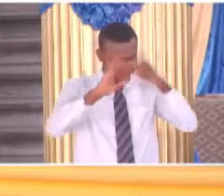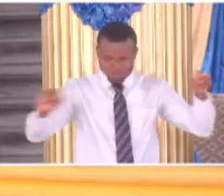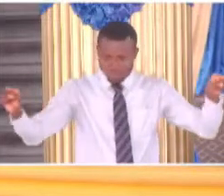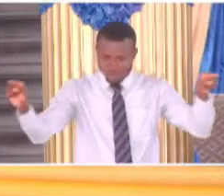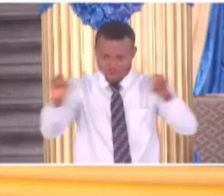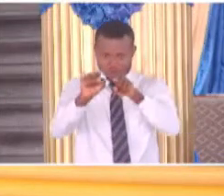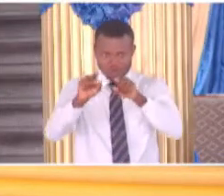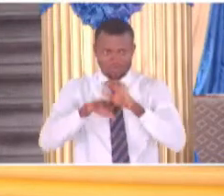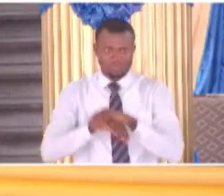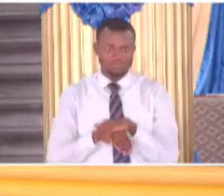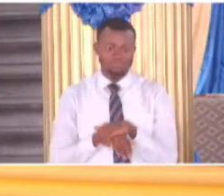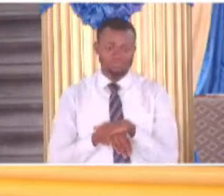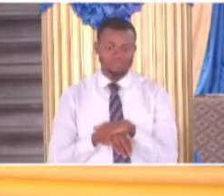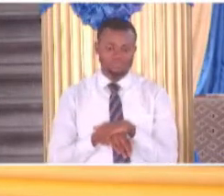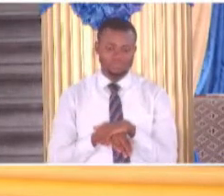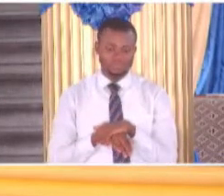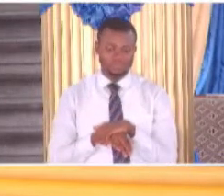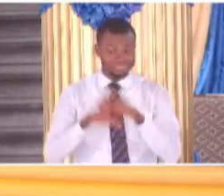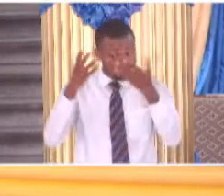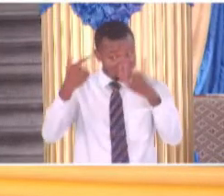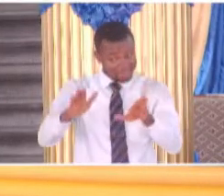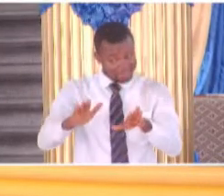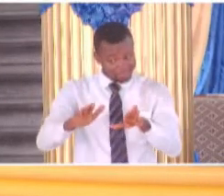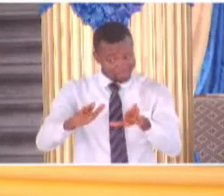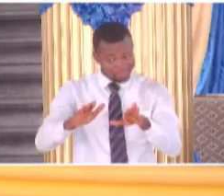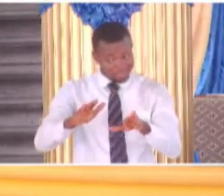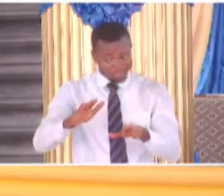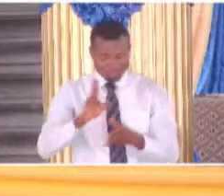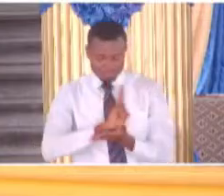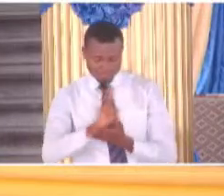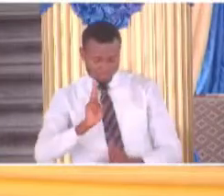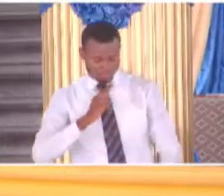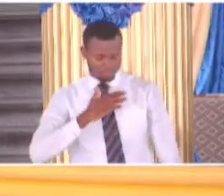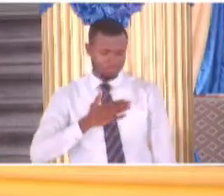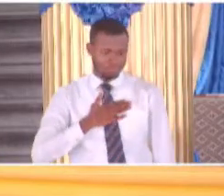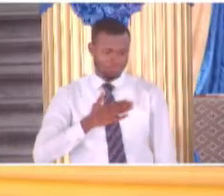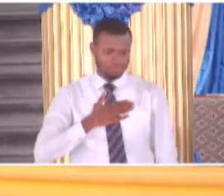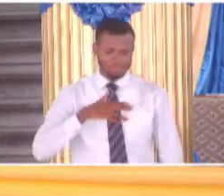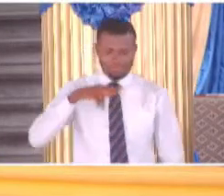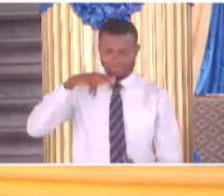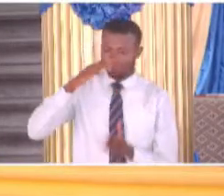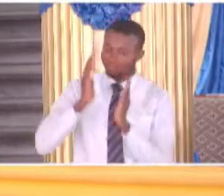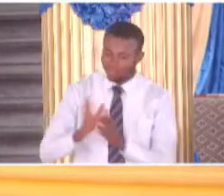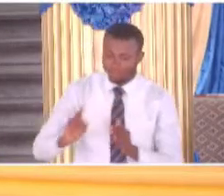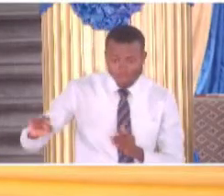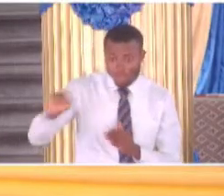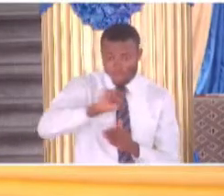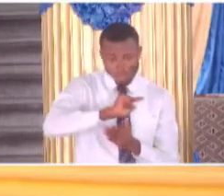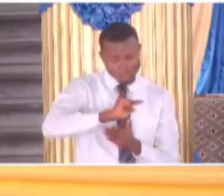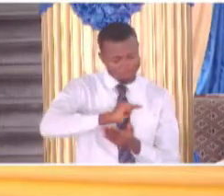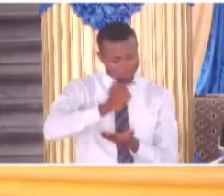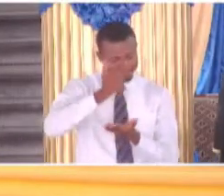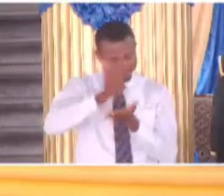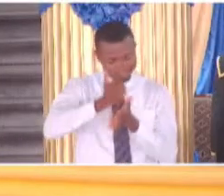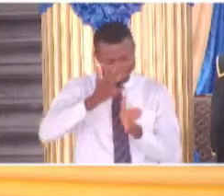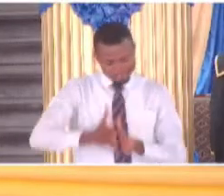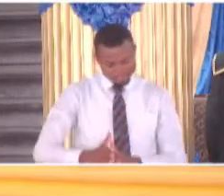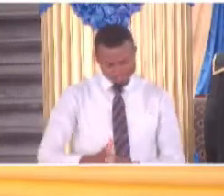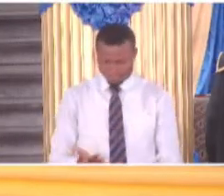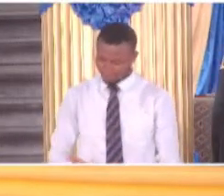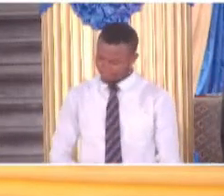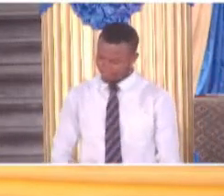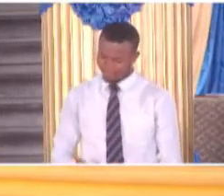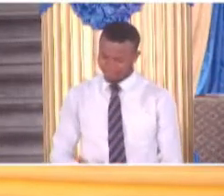you. After the university anthem, we'll kindly ask all graduates and guests to remain seated while